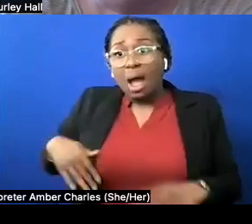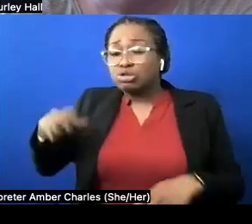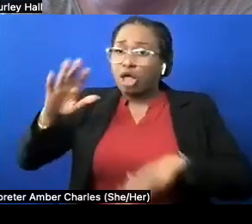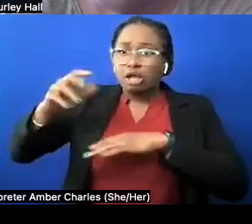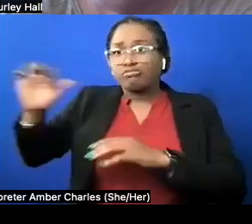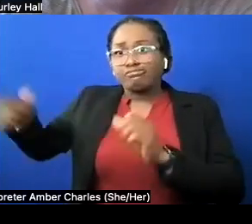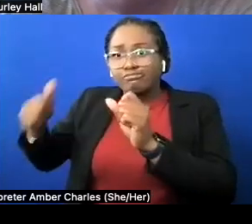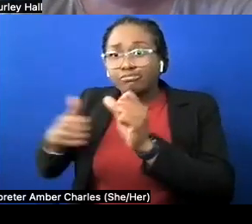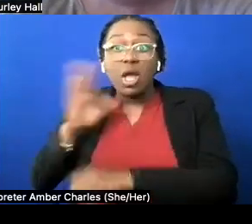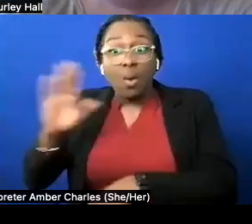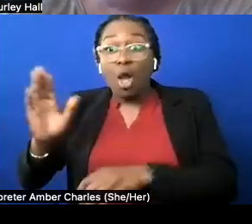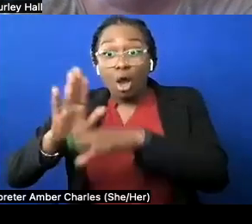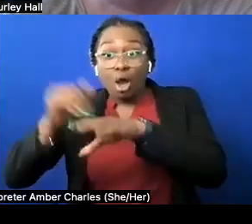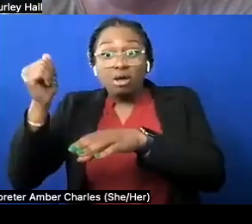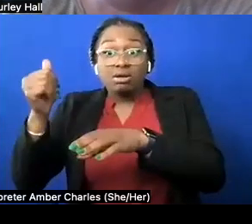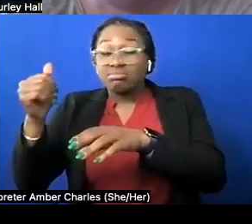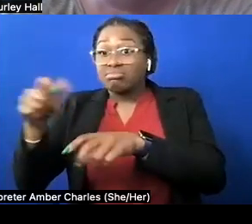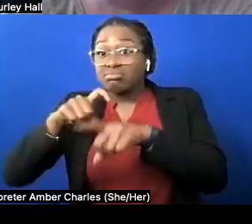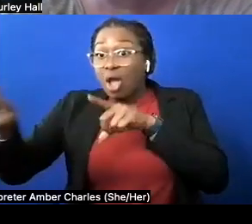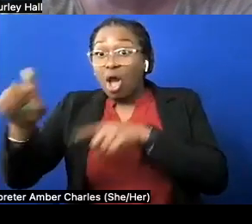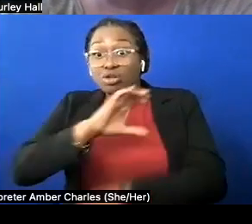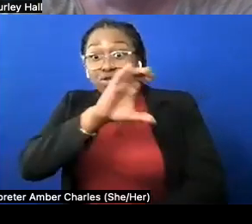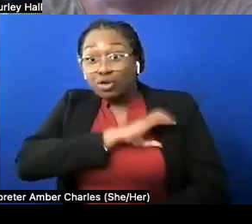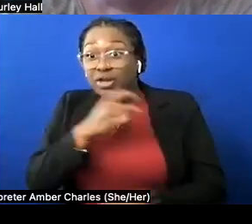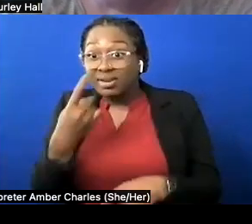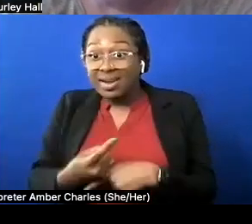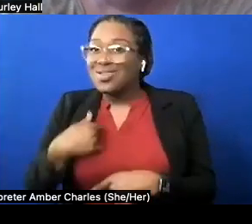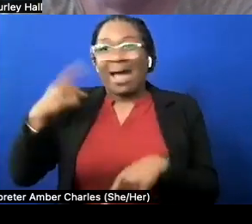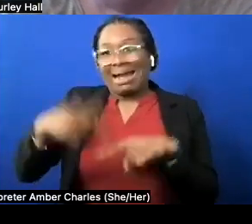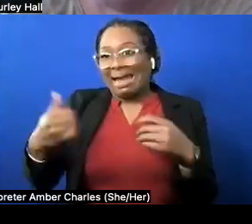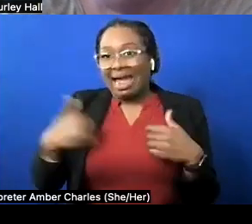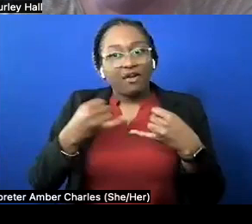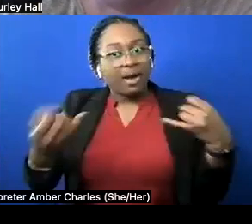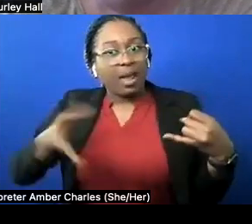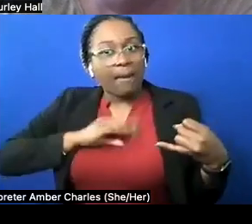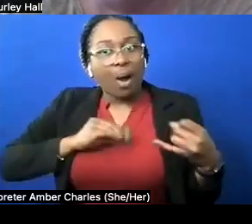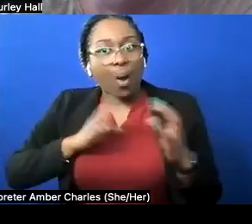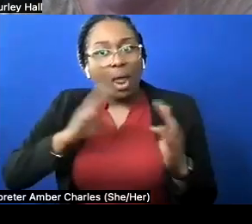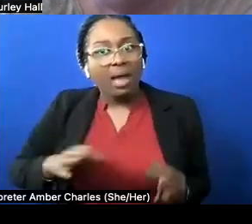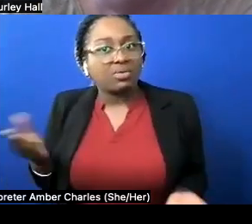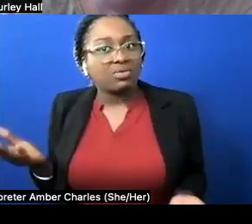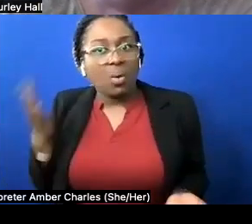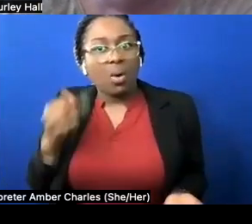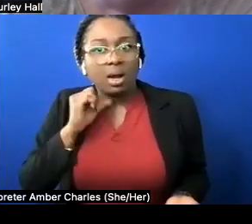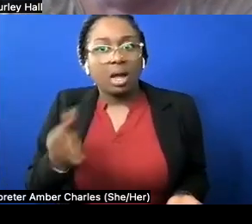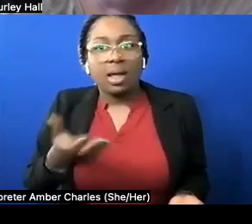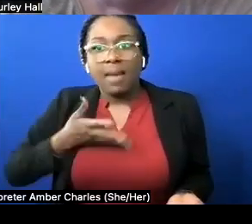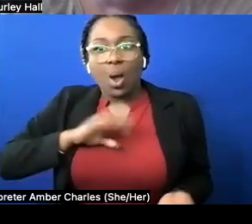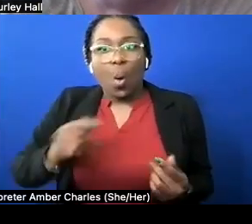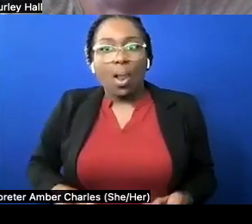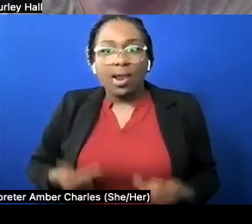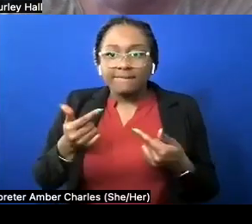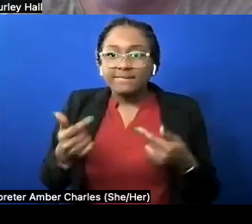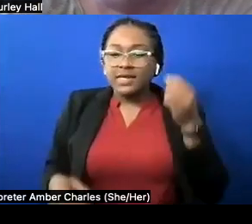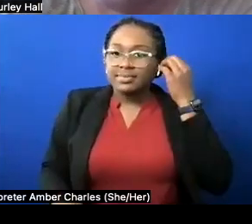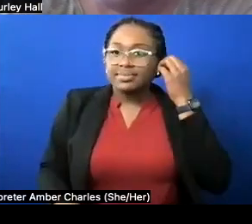security on my ass, right? So why can't I have boundaries in my own house? Why can't I have boundaries in my own life? And so